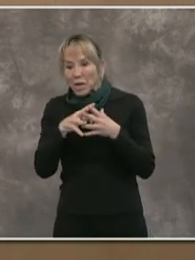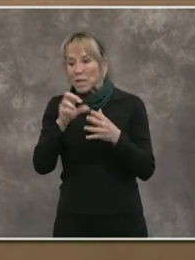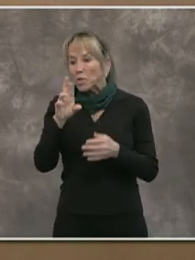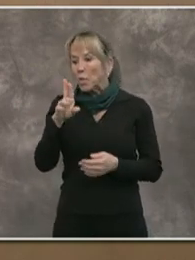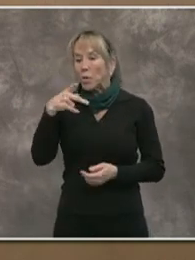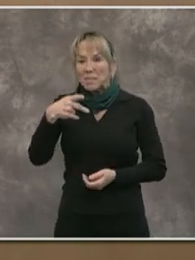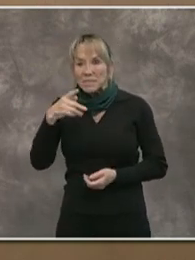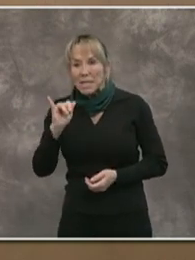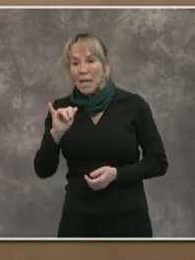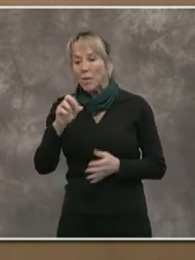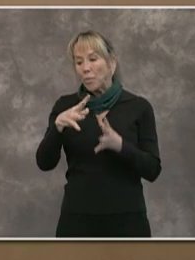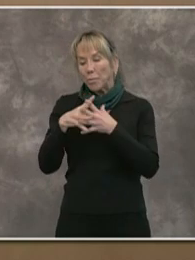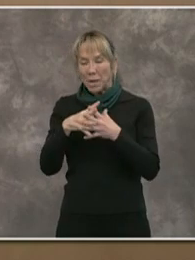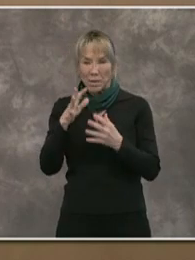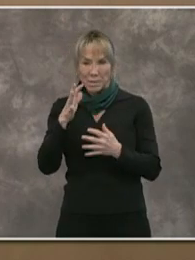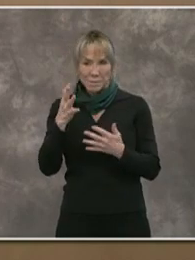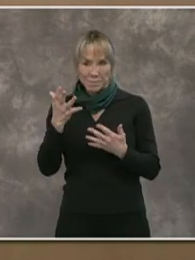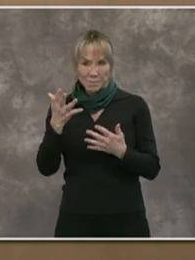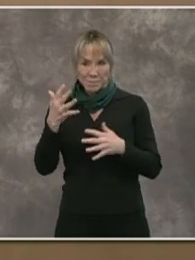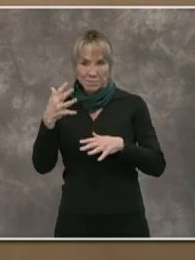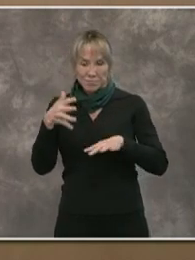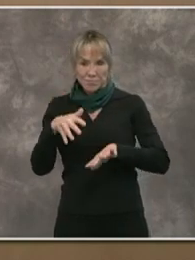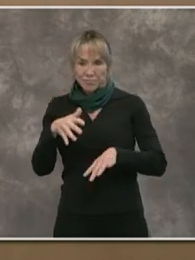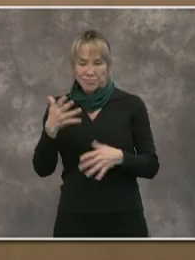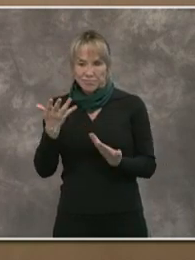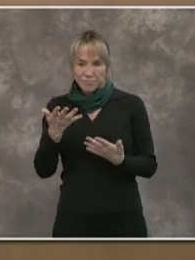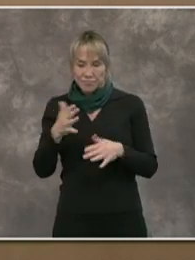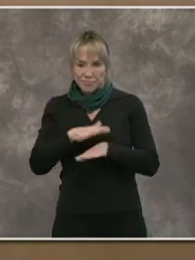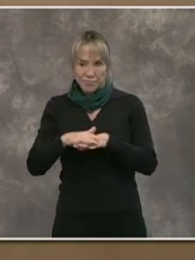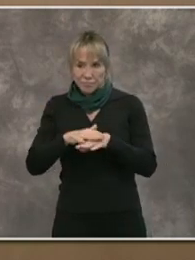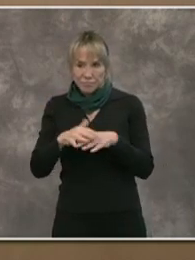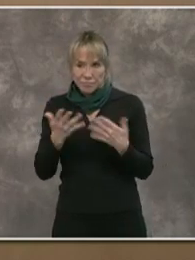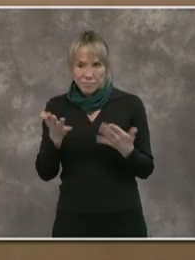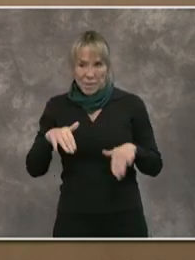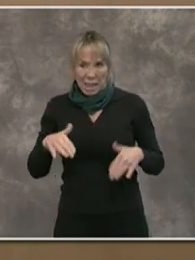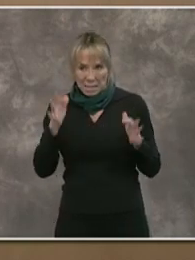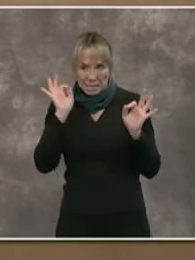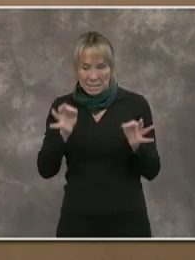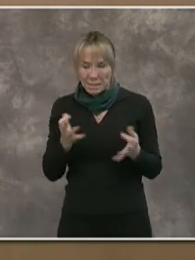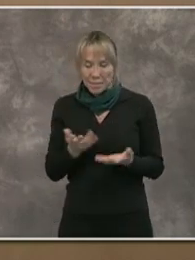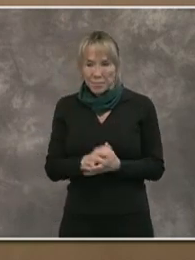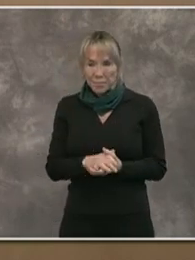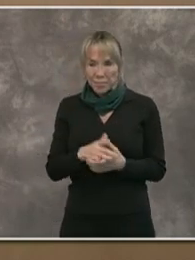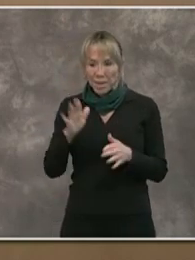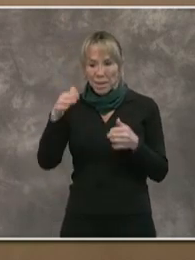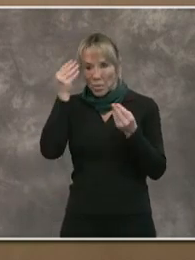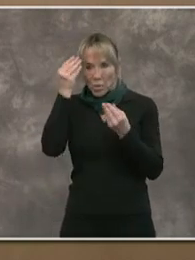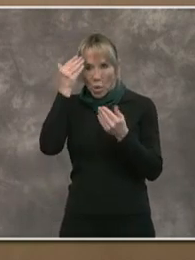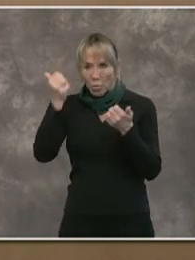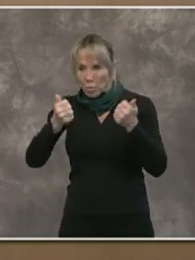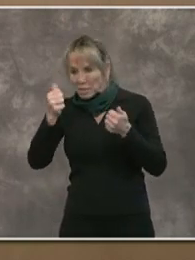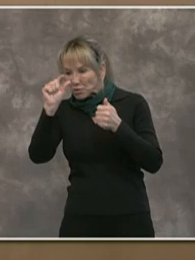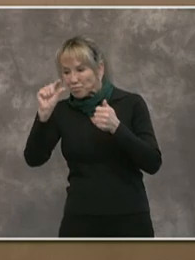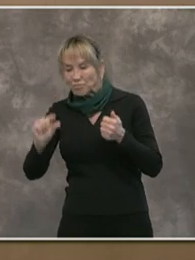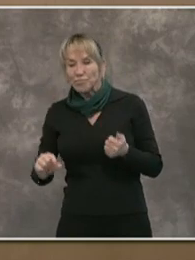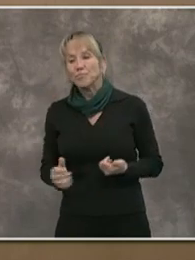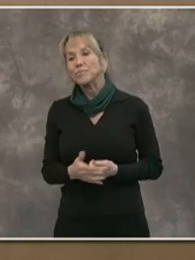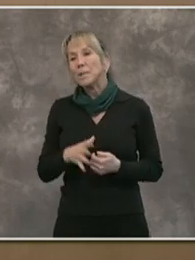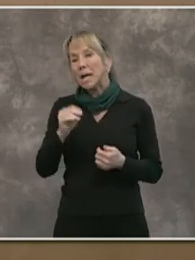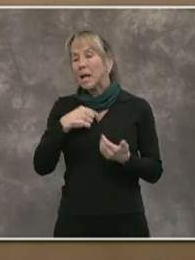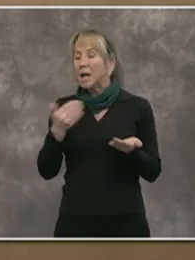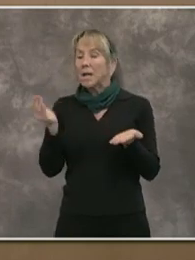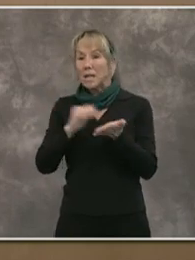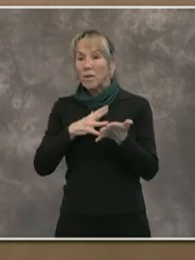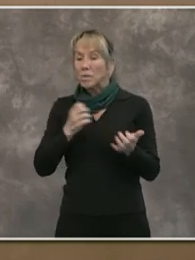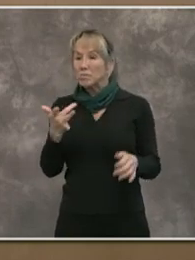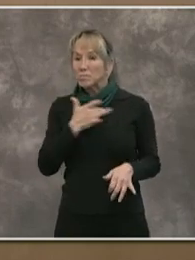American Indians. Our sincere sympathies once again and condolences from the County of San Diego